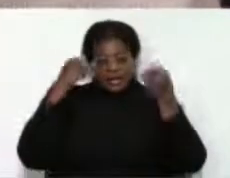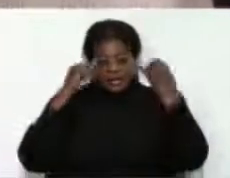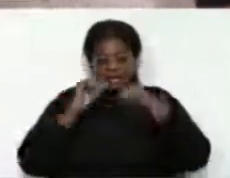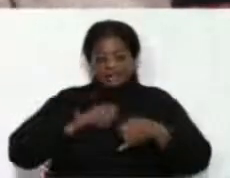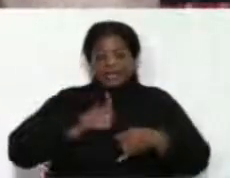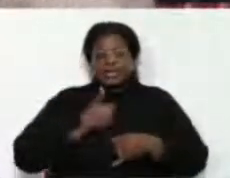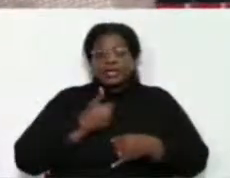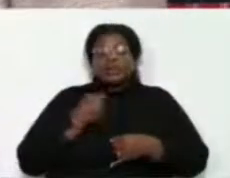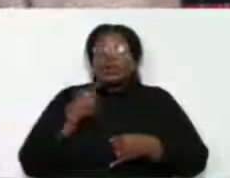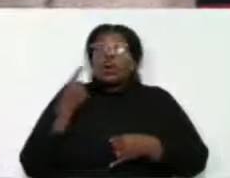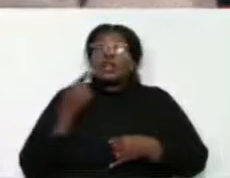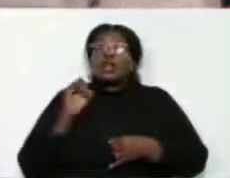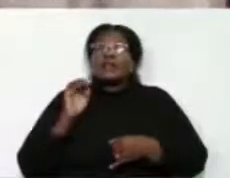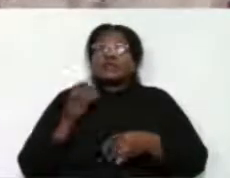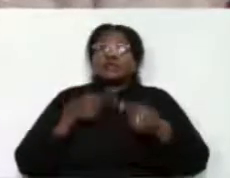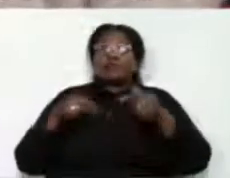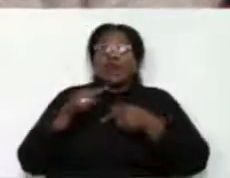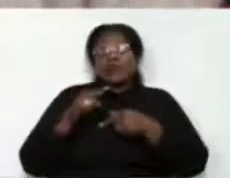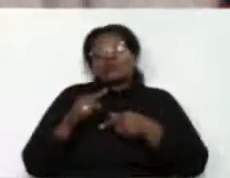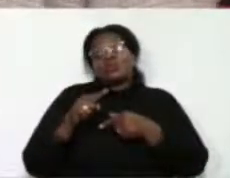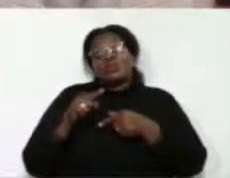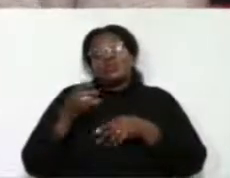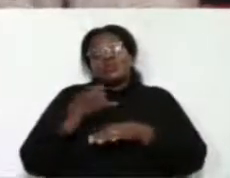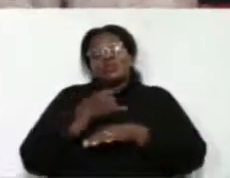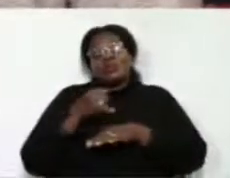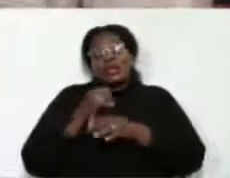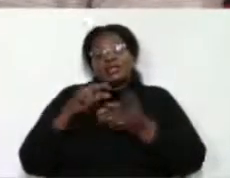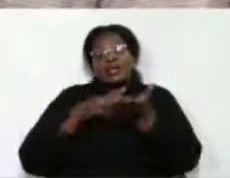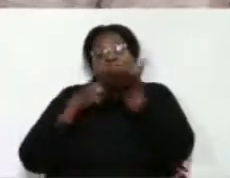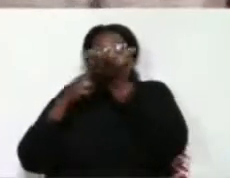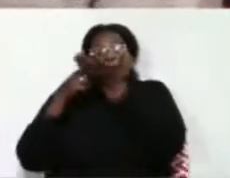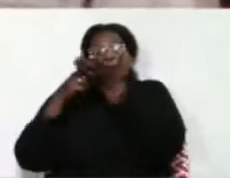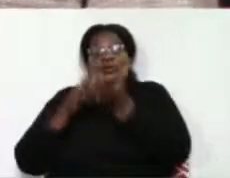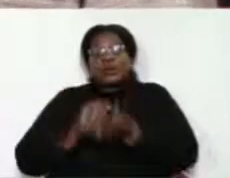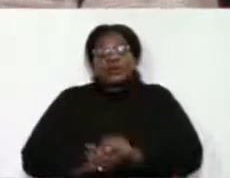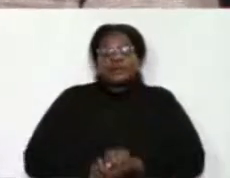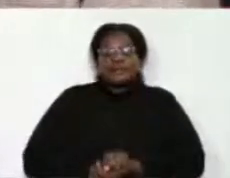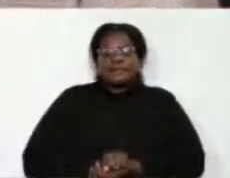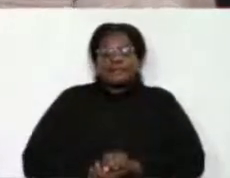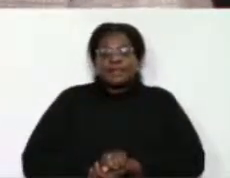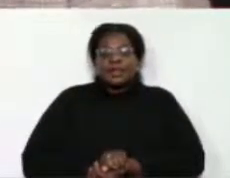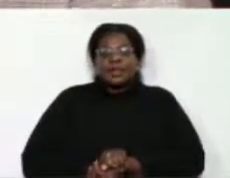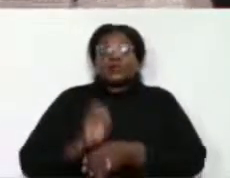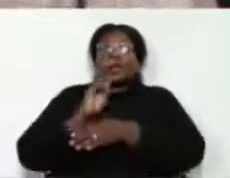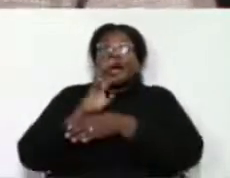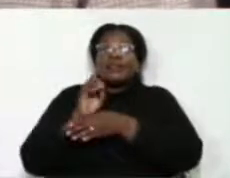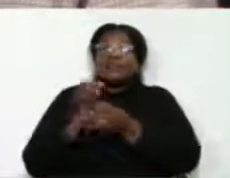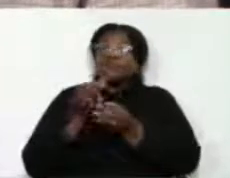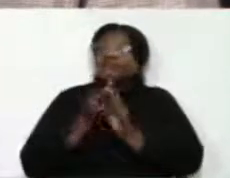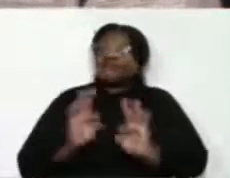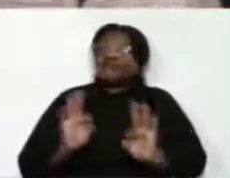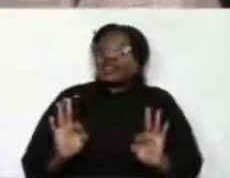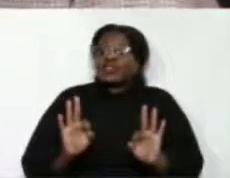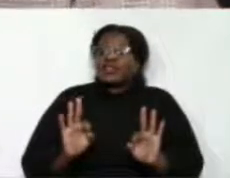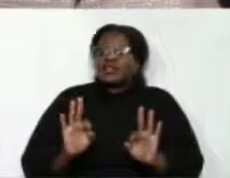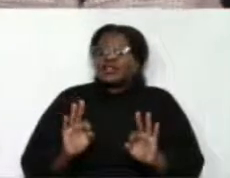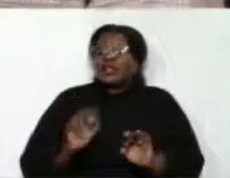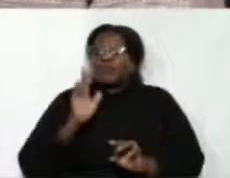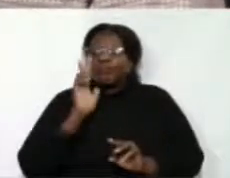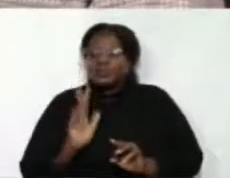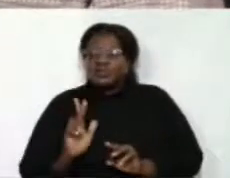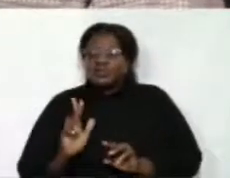take me to Joe's Beer House, we tell everybody together. Yeah. But then, and also the advice is free, generally speaking. A mentor is looking